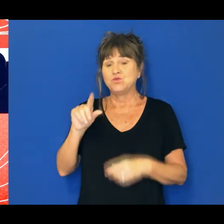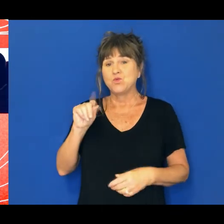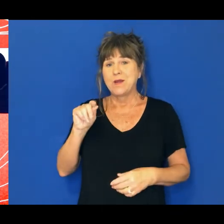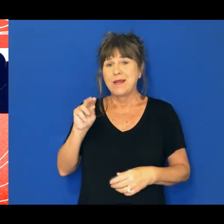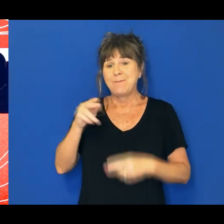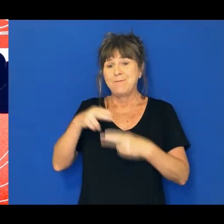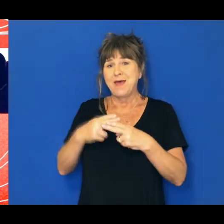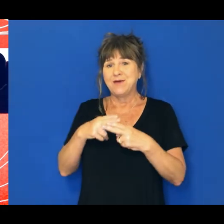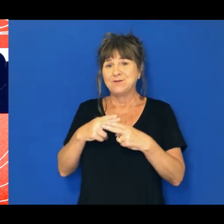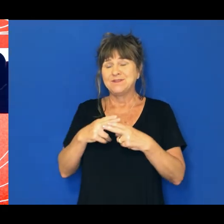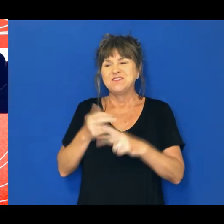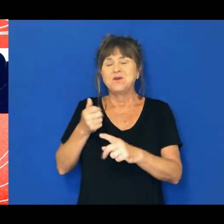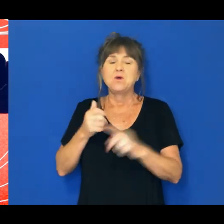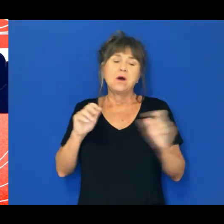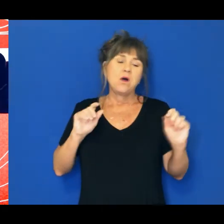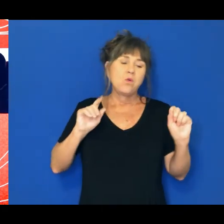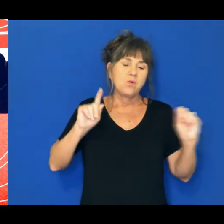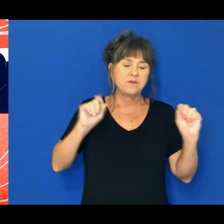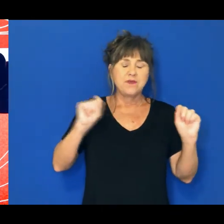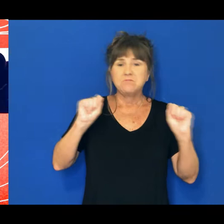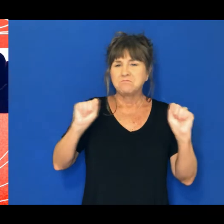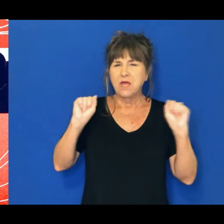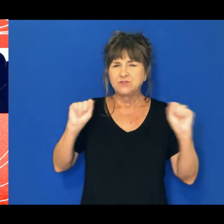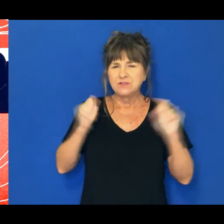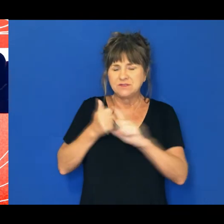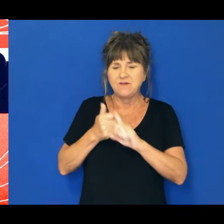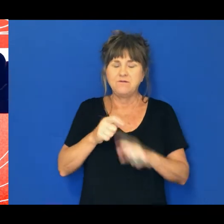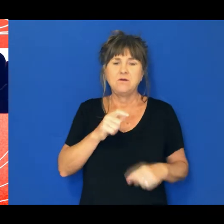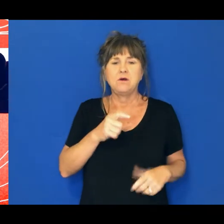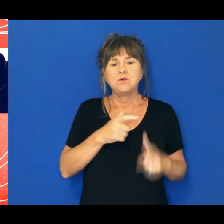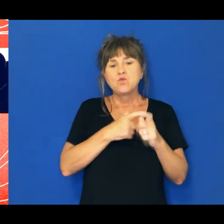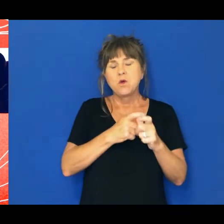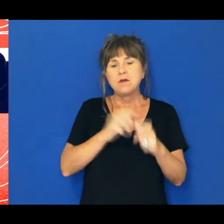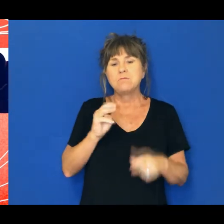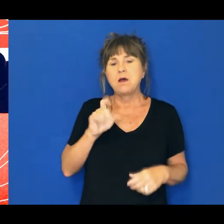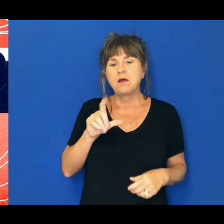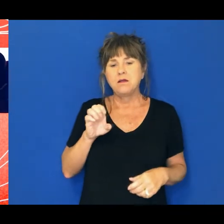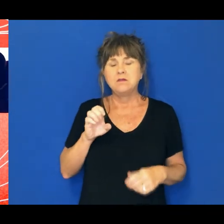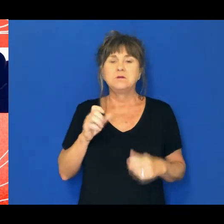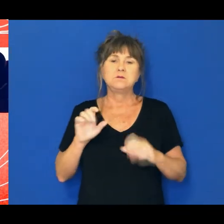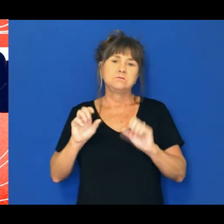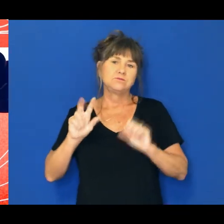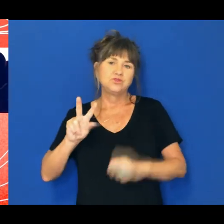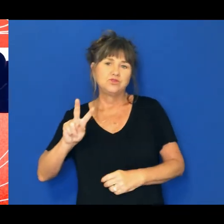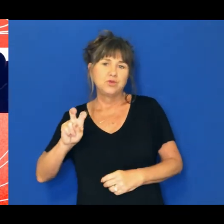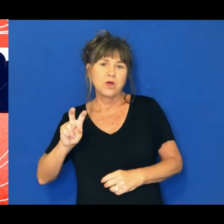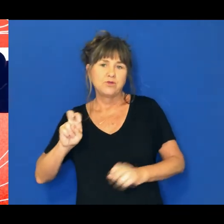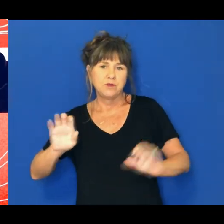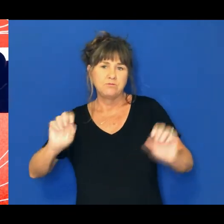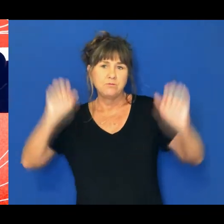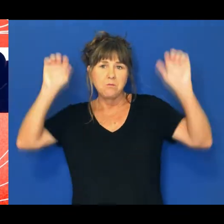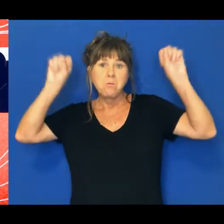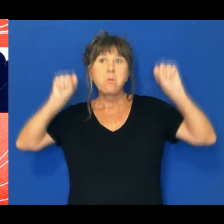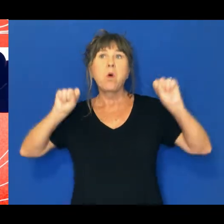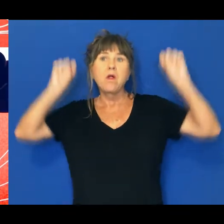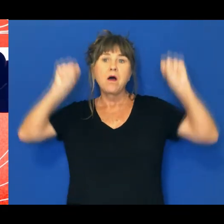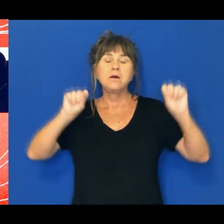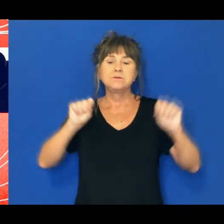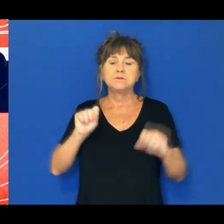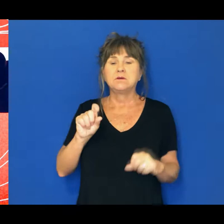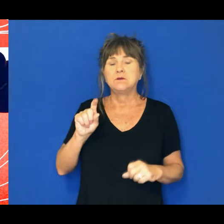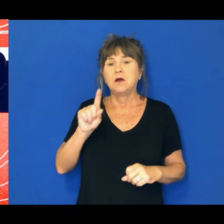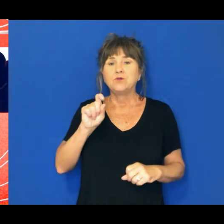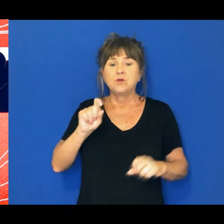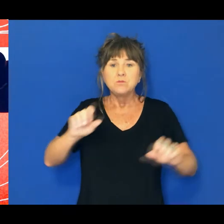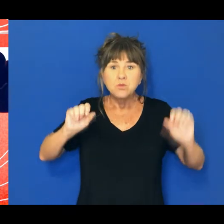pull-ups, then you do 200 push-ups, and then 100 squats, and then you do another mile. And I'm like, I could do that. I'm not going to post about it just